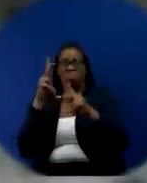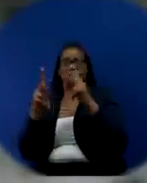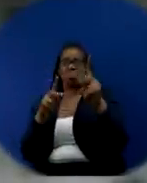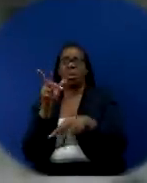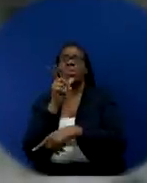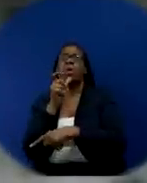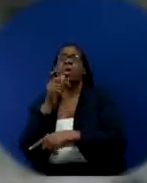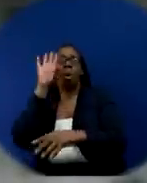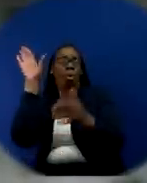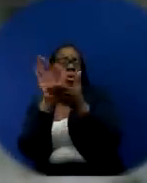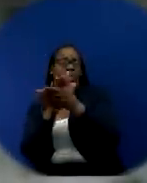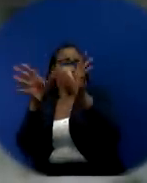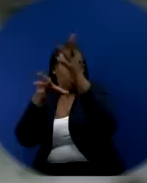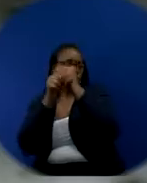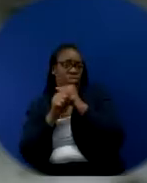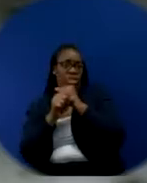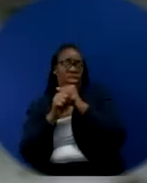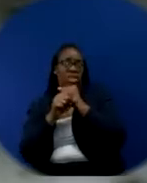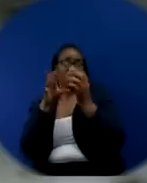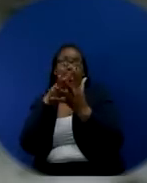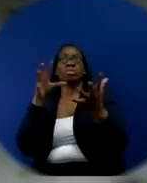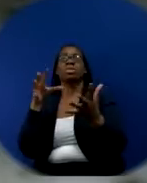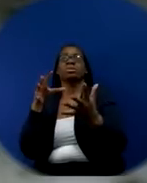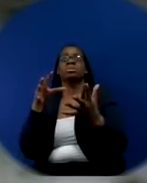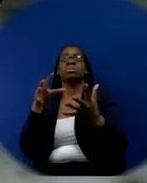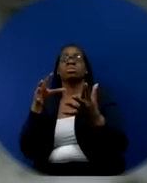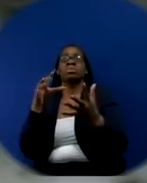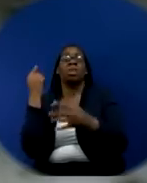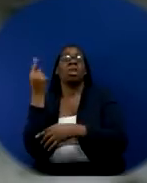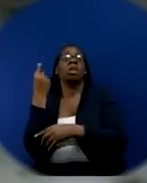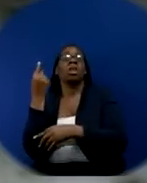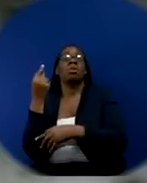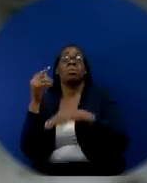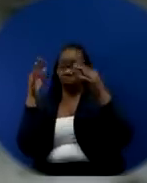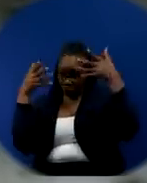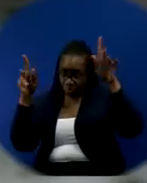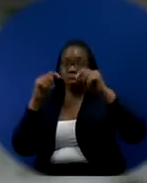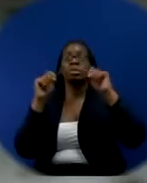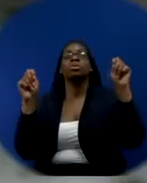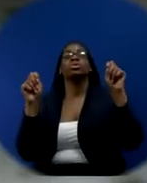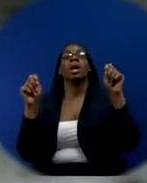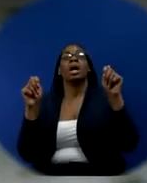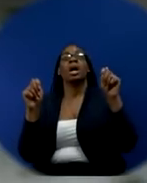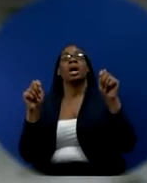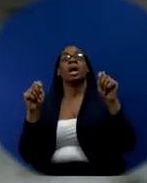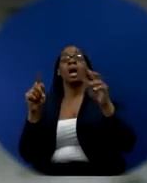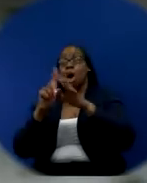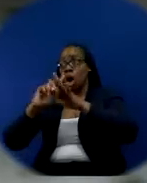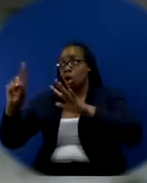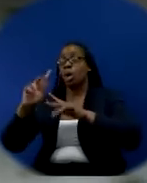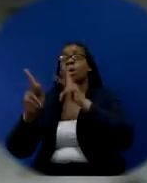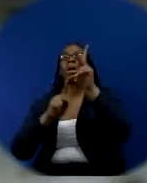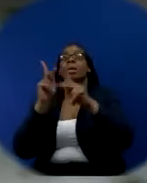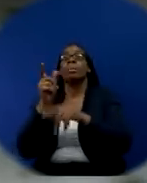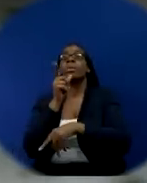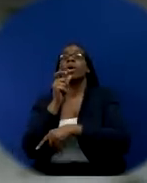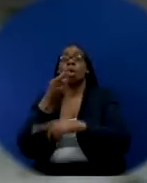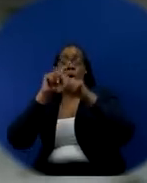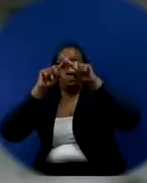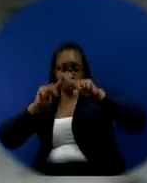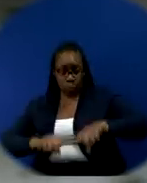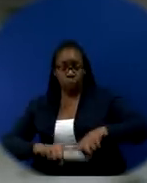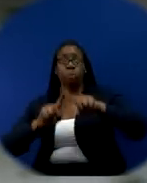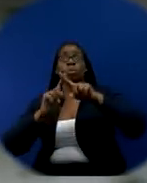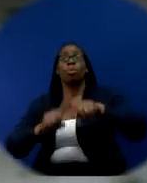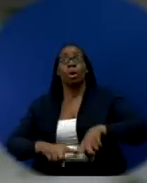riches alone, let them try it. Go get the folk who know they need to depend on